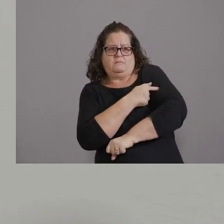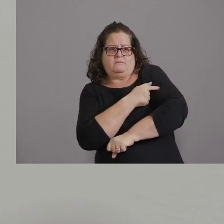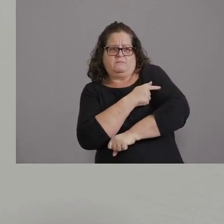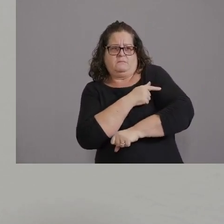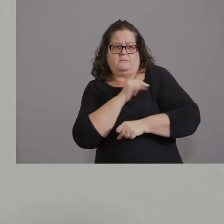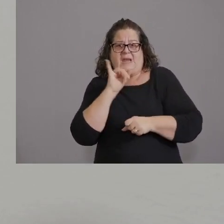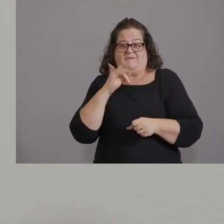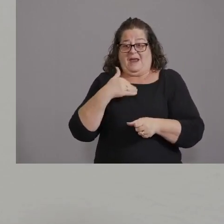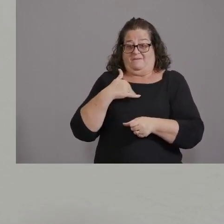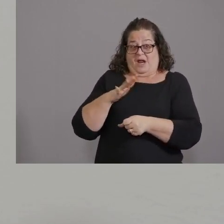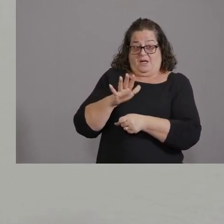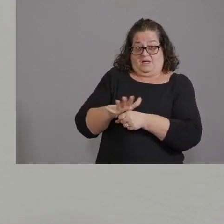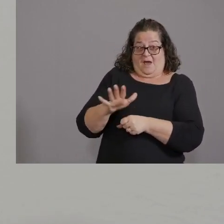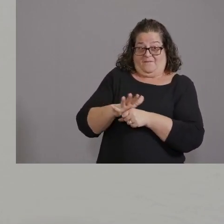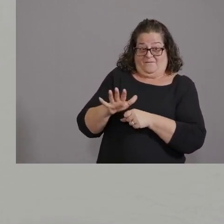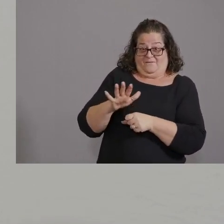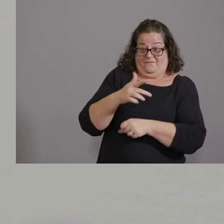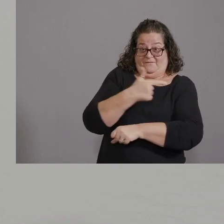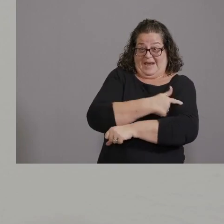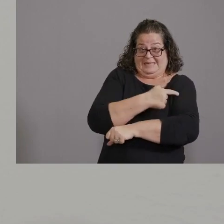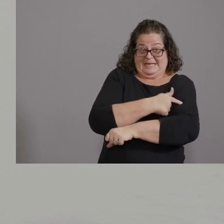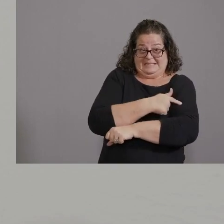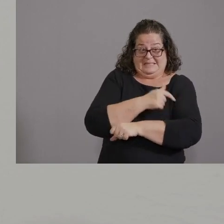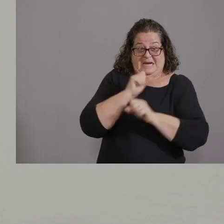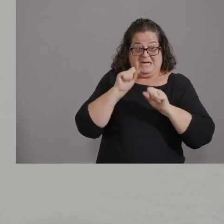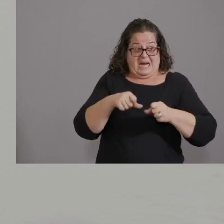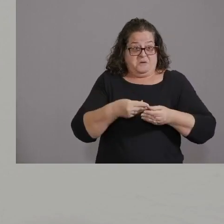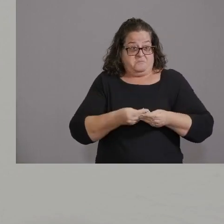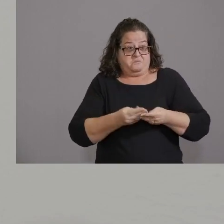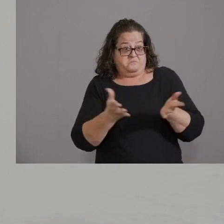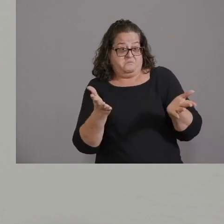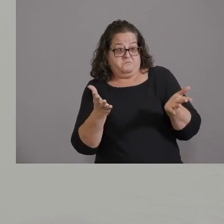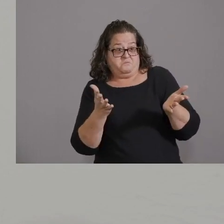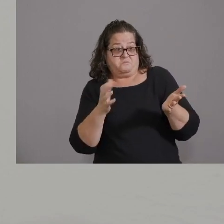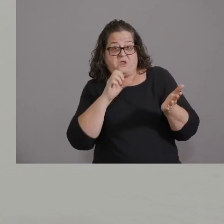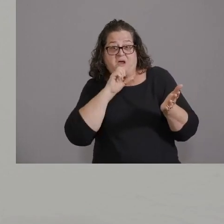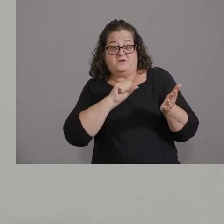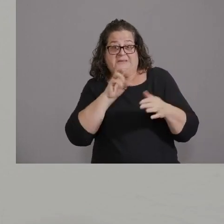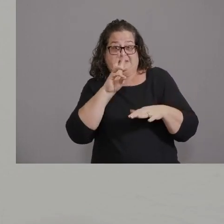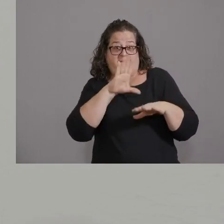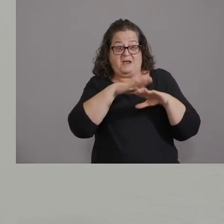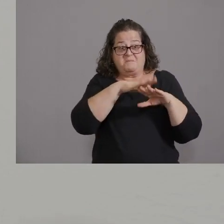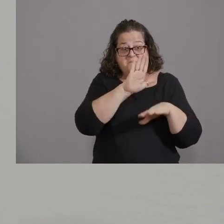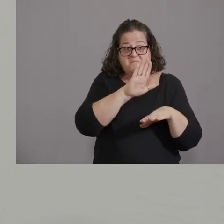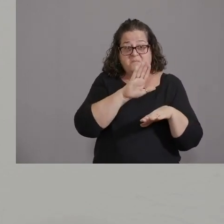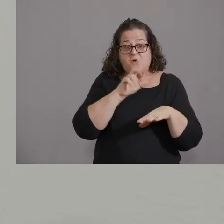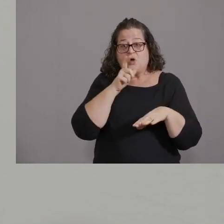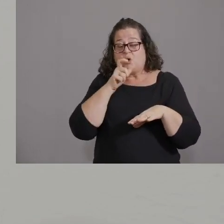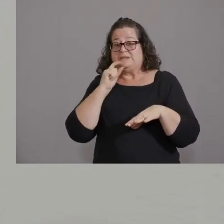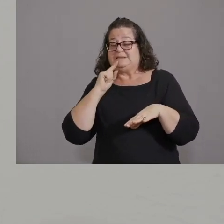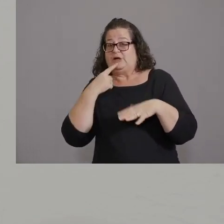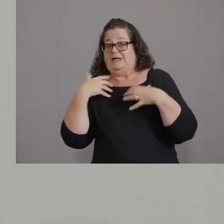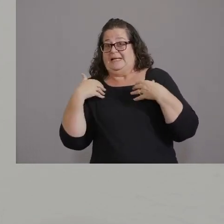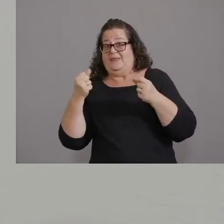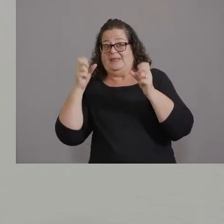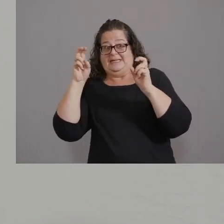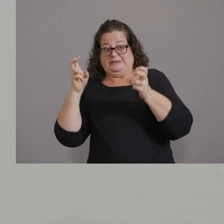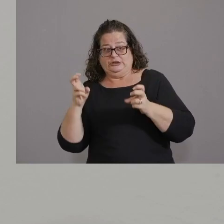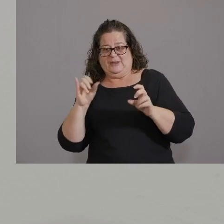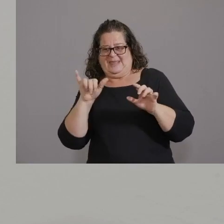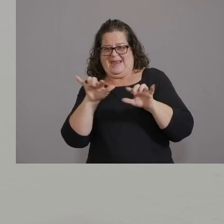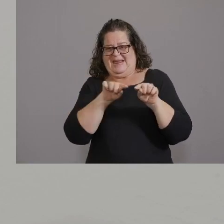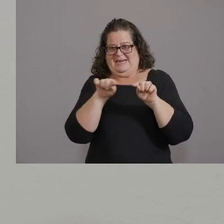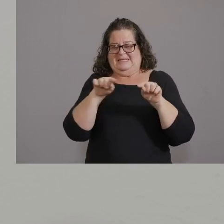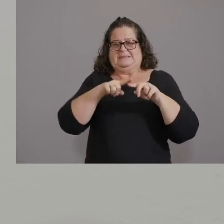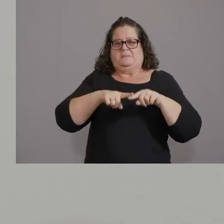to accommodate that. We will continue to see when we can bring in that next group based on vaccine allocation